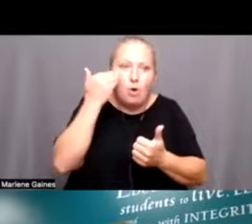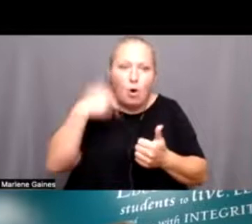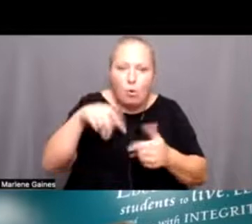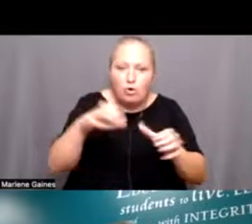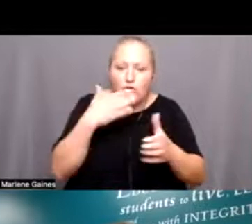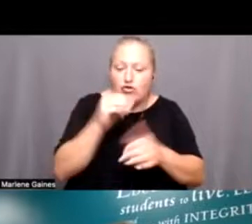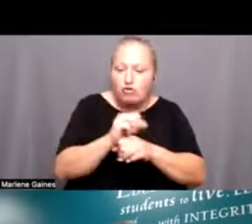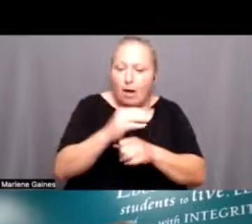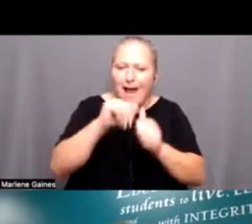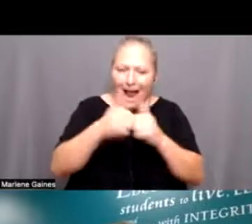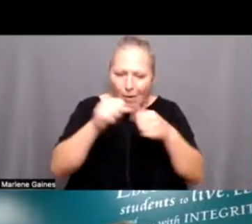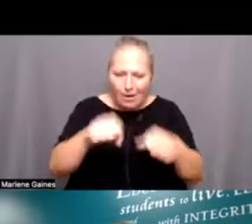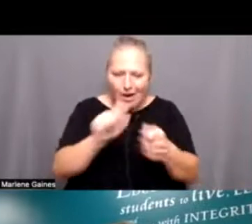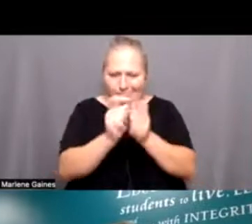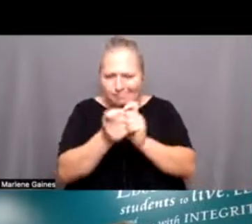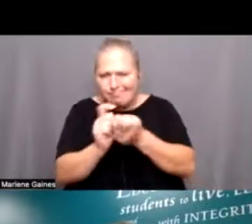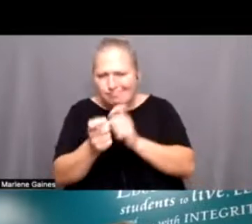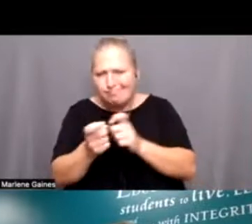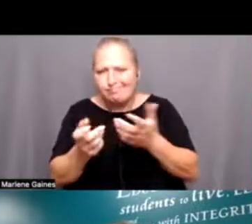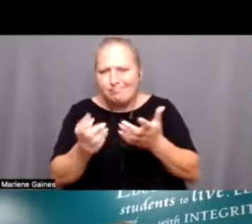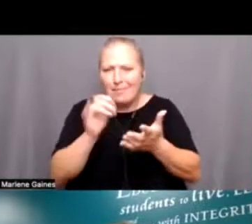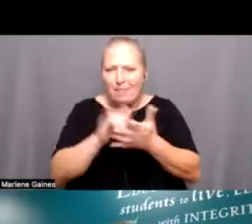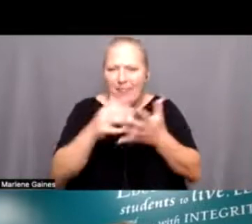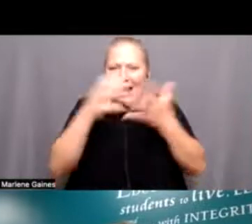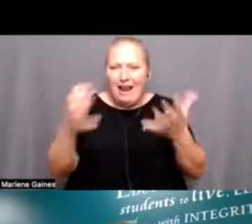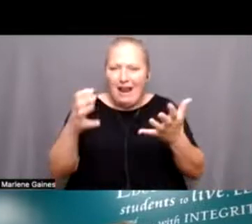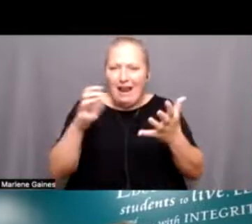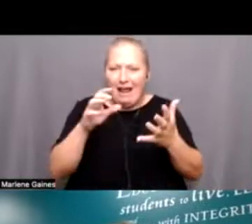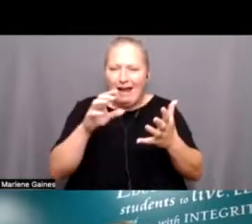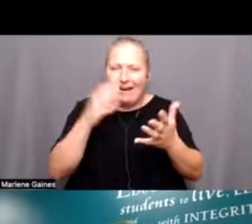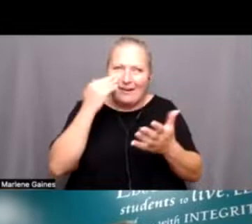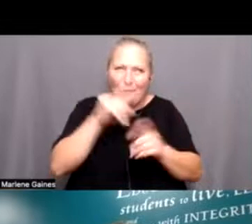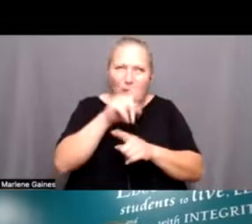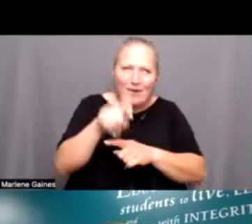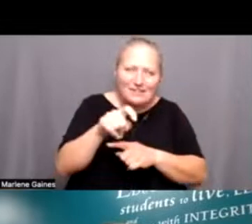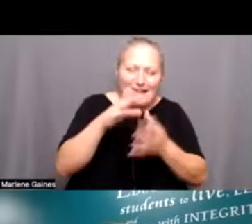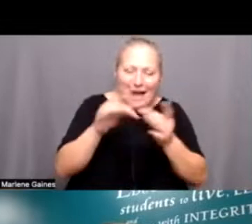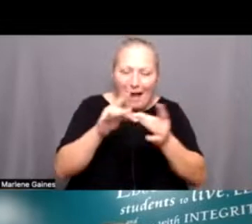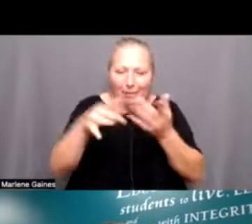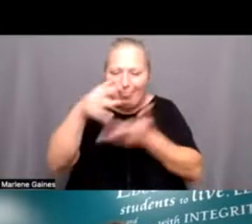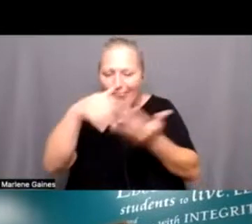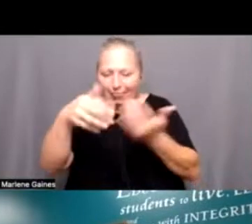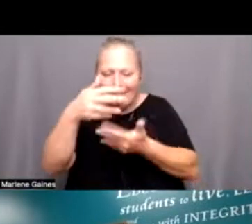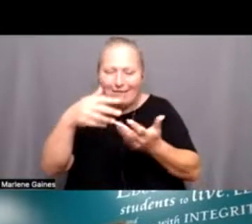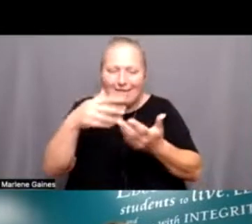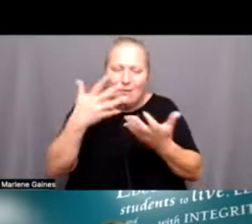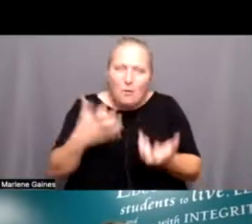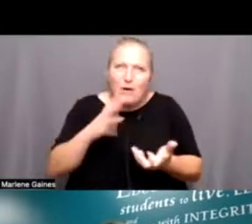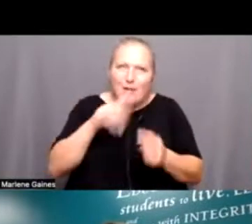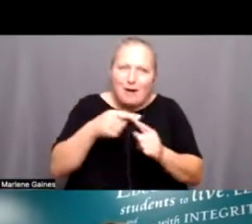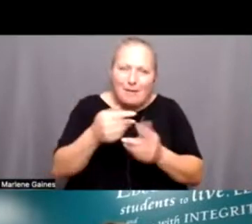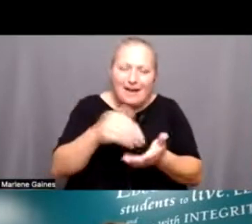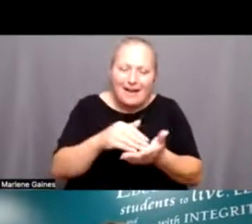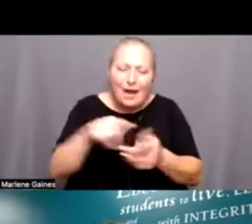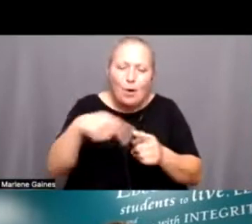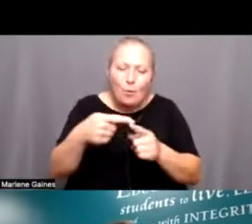So that was a lot of questions mixed with comments, mixed with, can we talk about this again? When